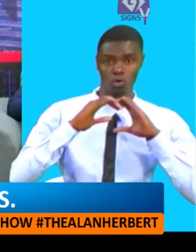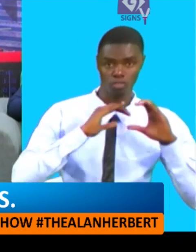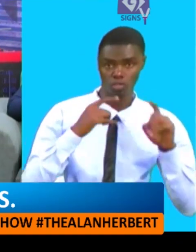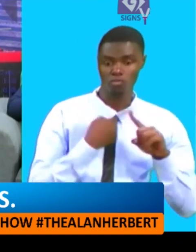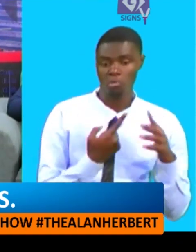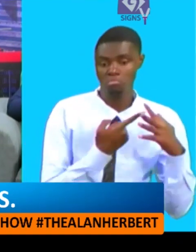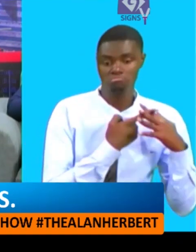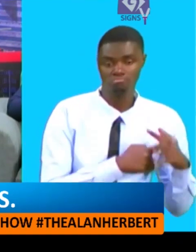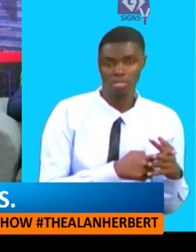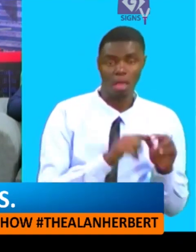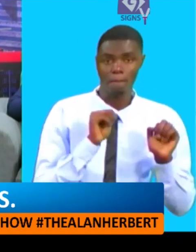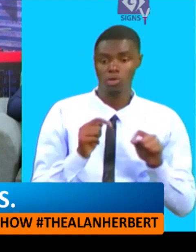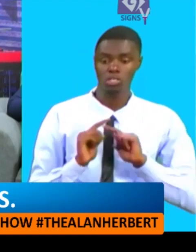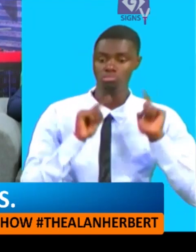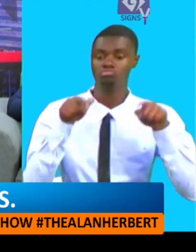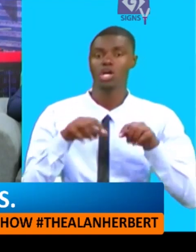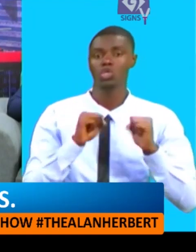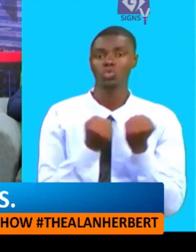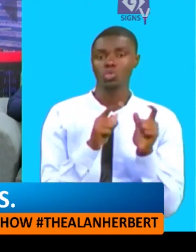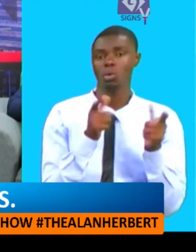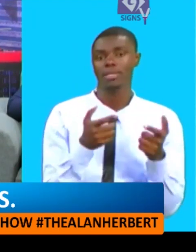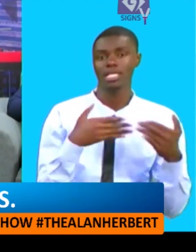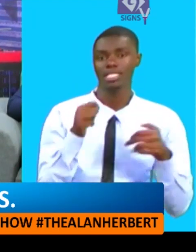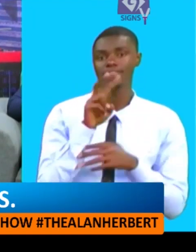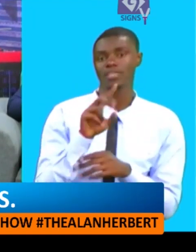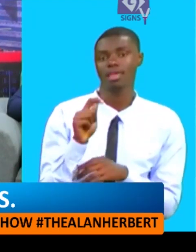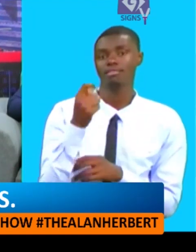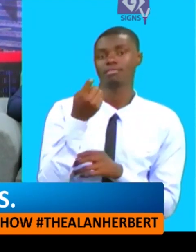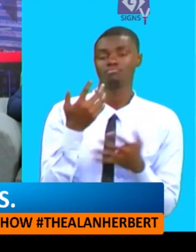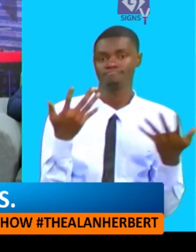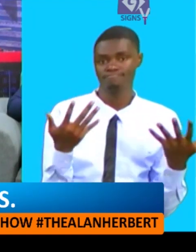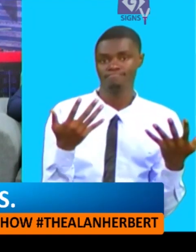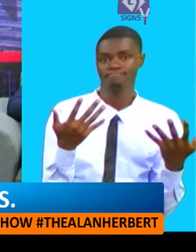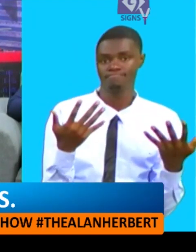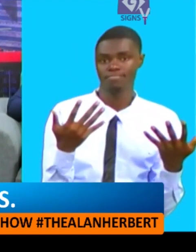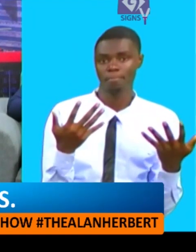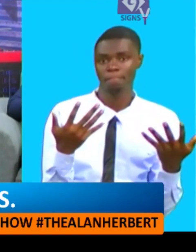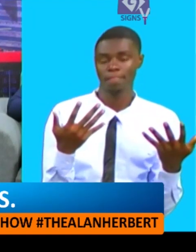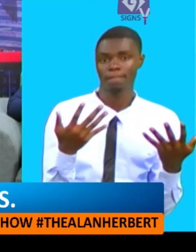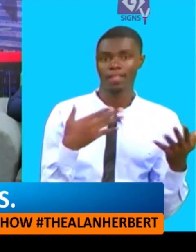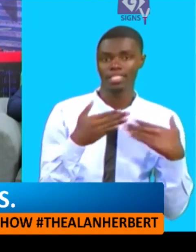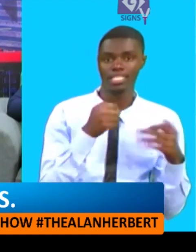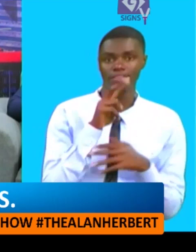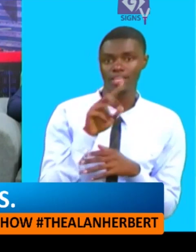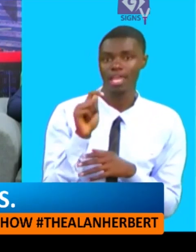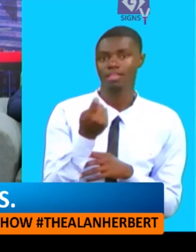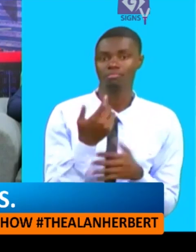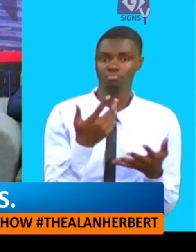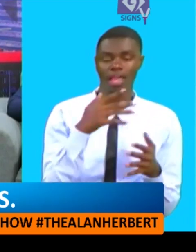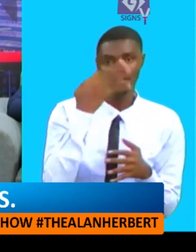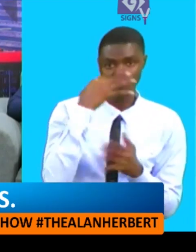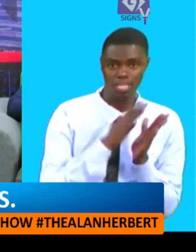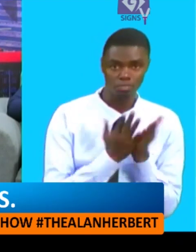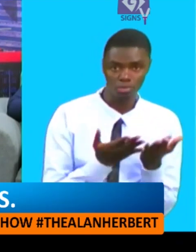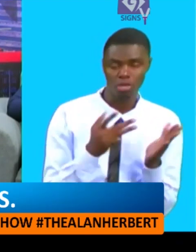conversation from the start, you can head onto our social media platforms at Science TV Kenya, at Science TV Kenya, that is on